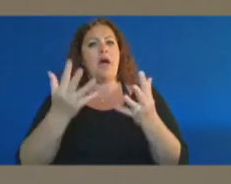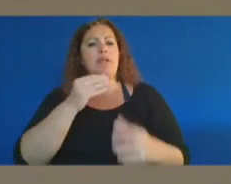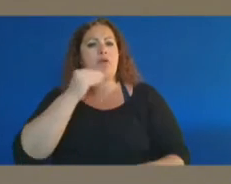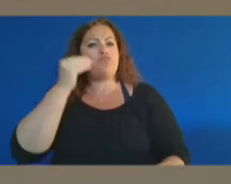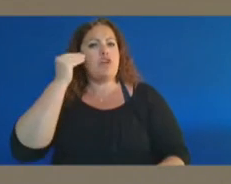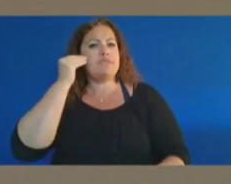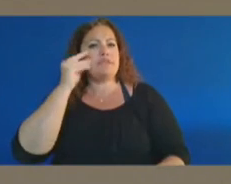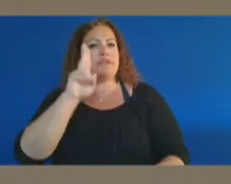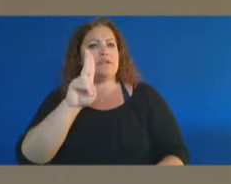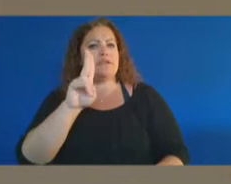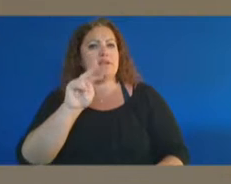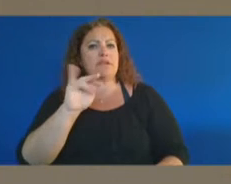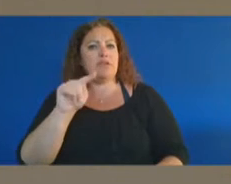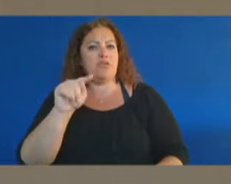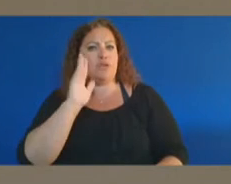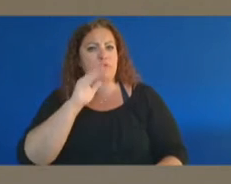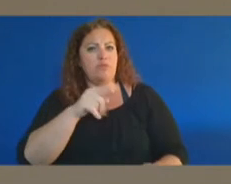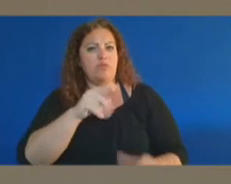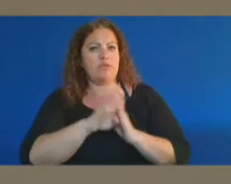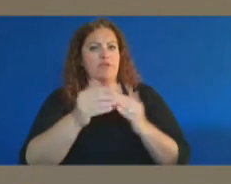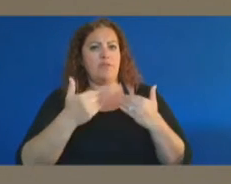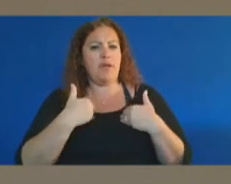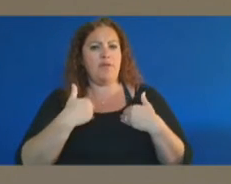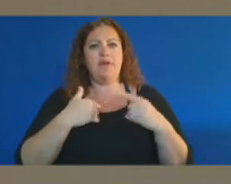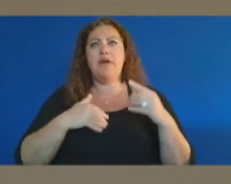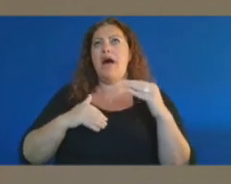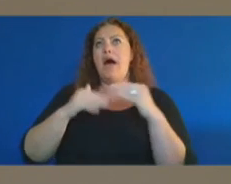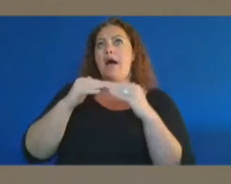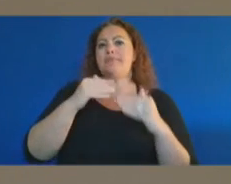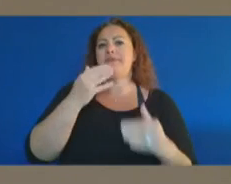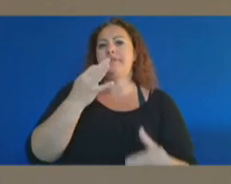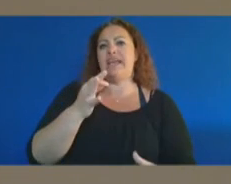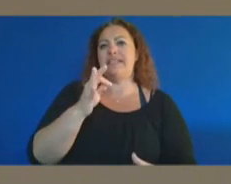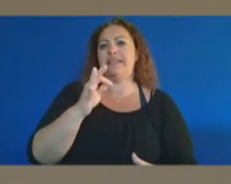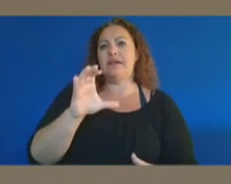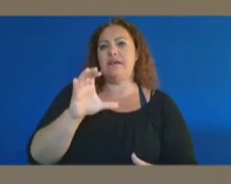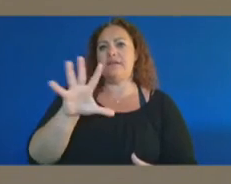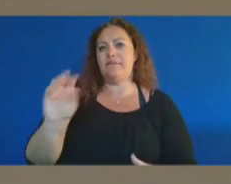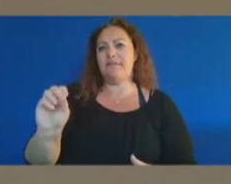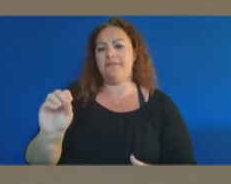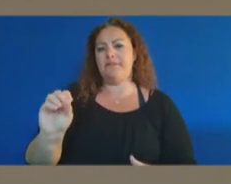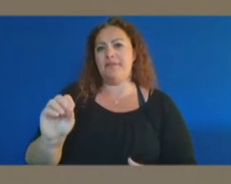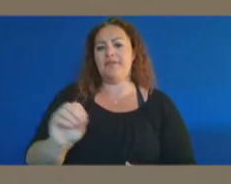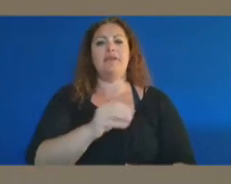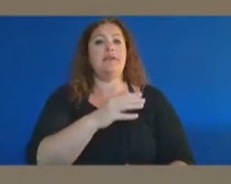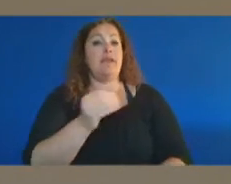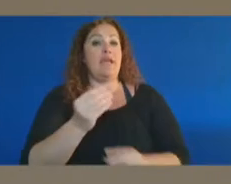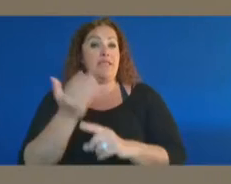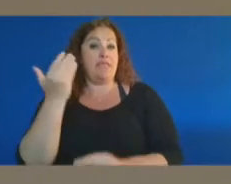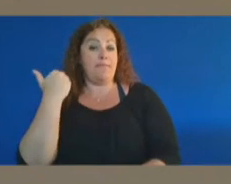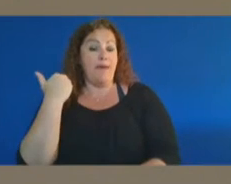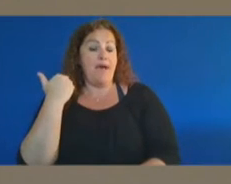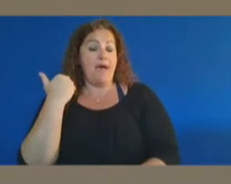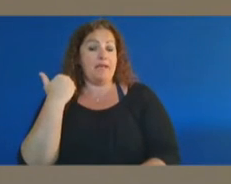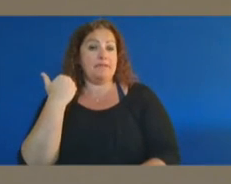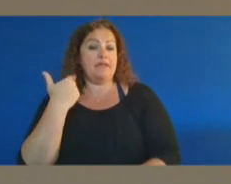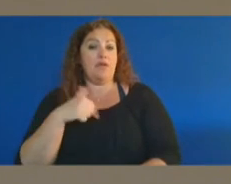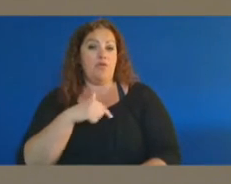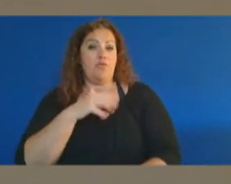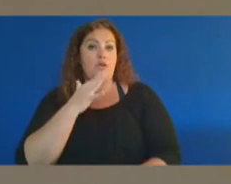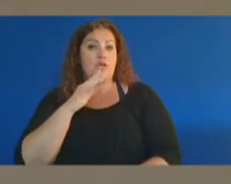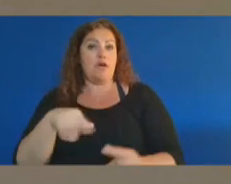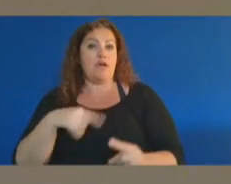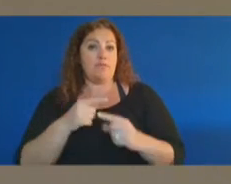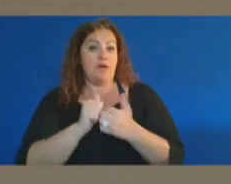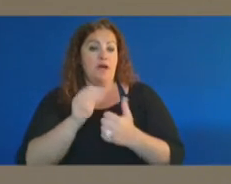will have up to 1950 okay in the past as we've talked about how our schools